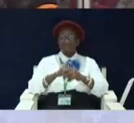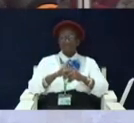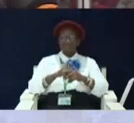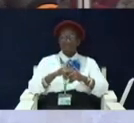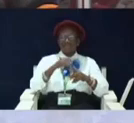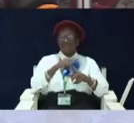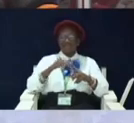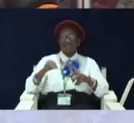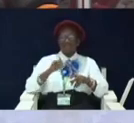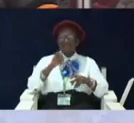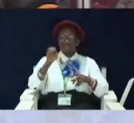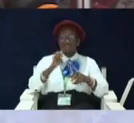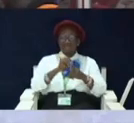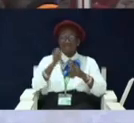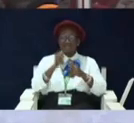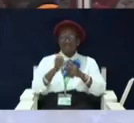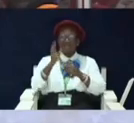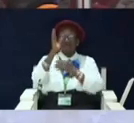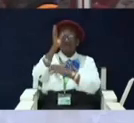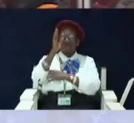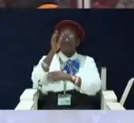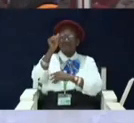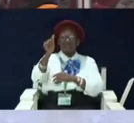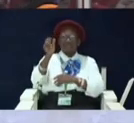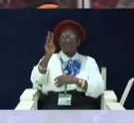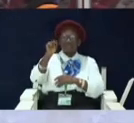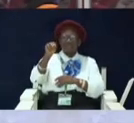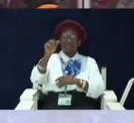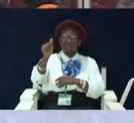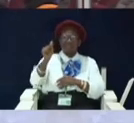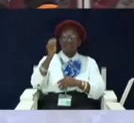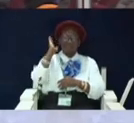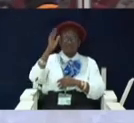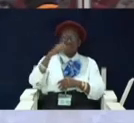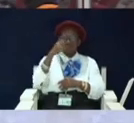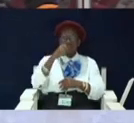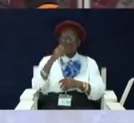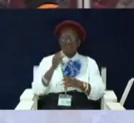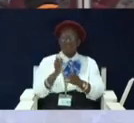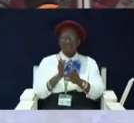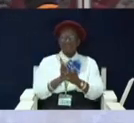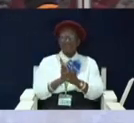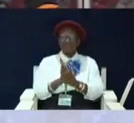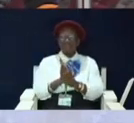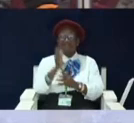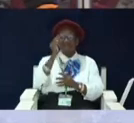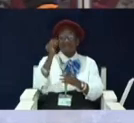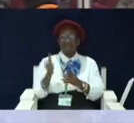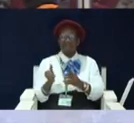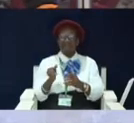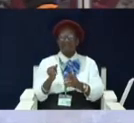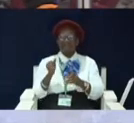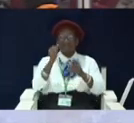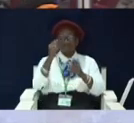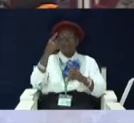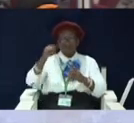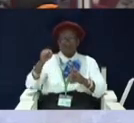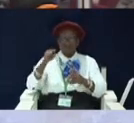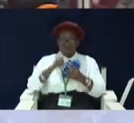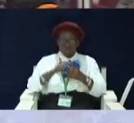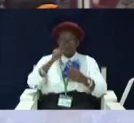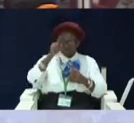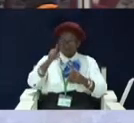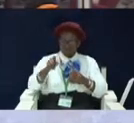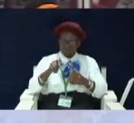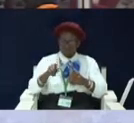God himself will speak directly to you. Boya Olorun funra re a so oro si fun o,